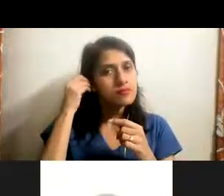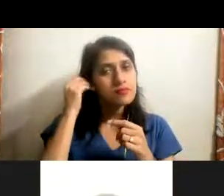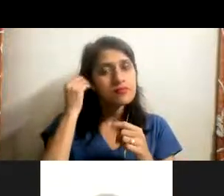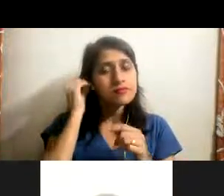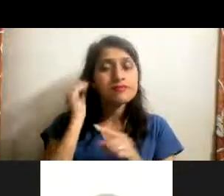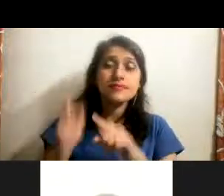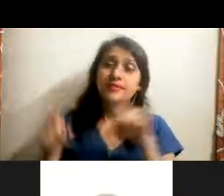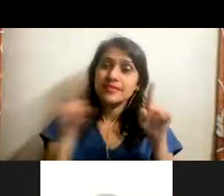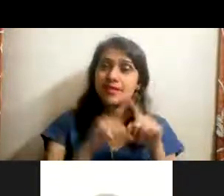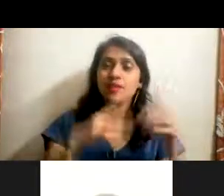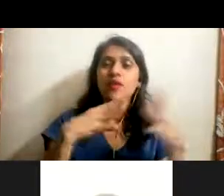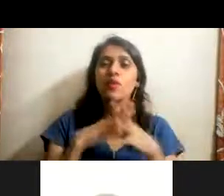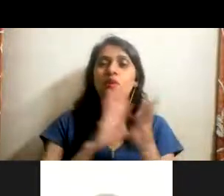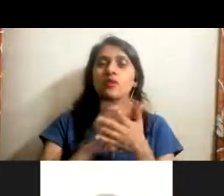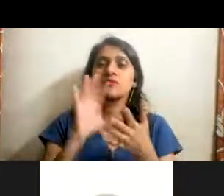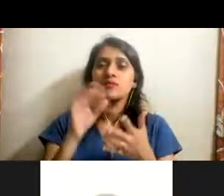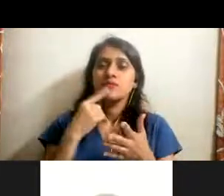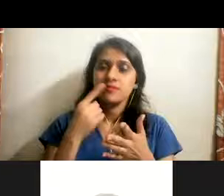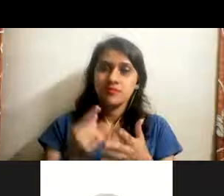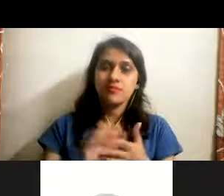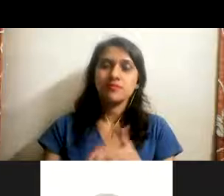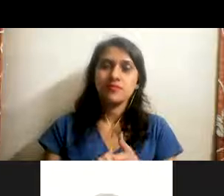definition because having the